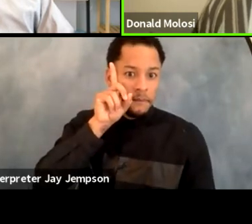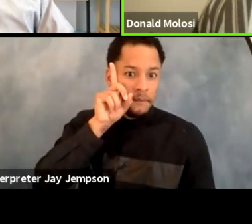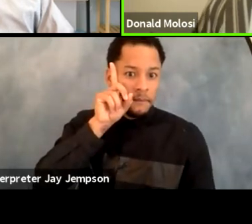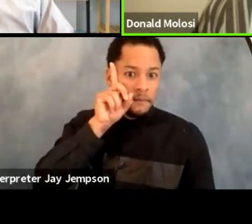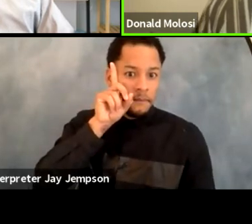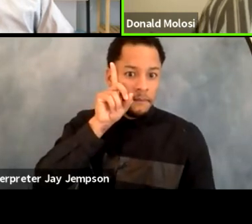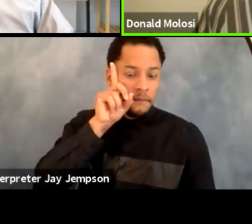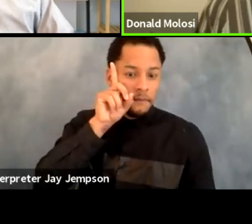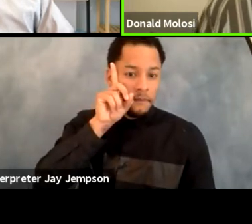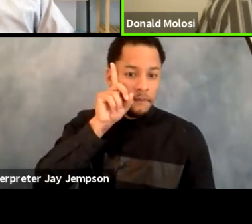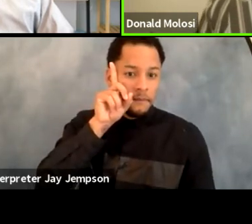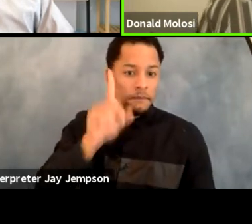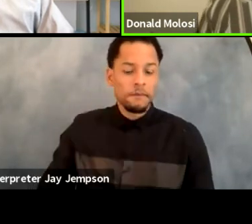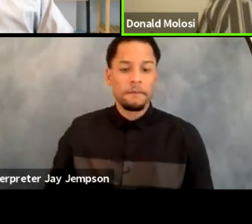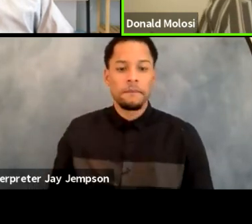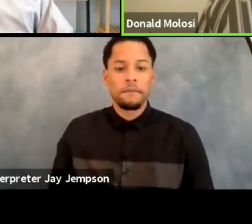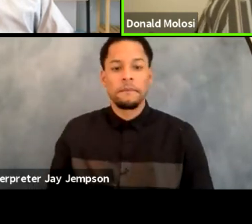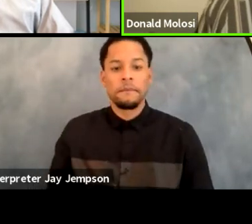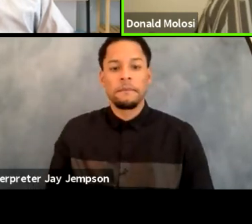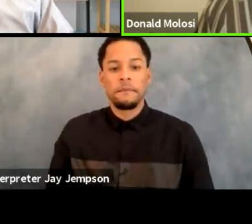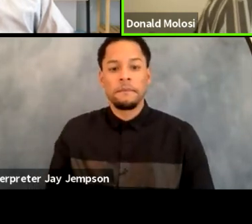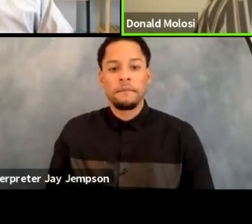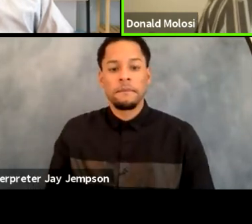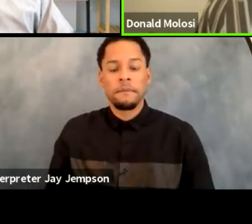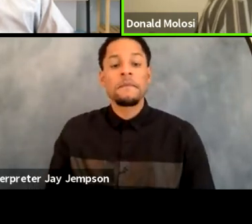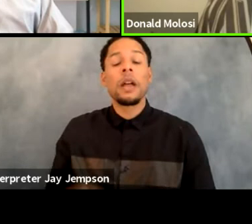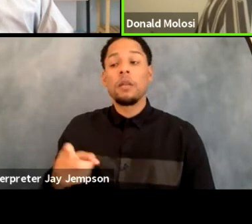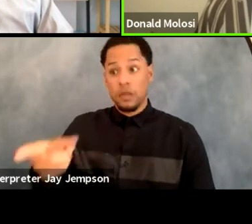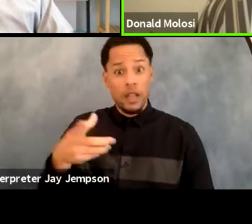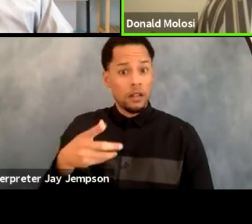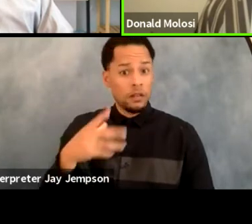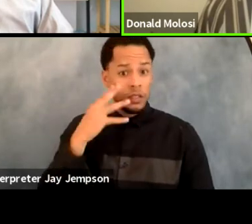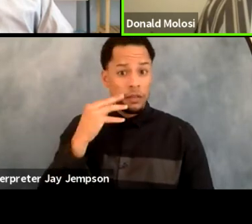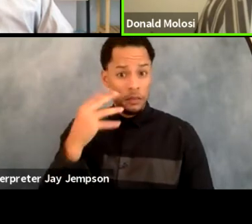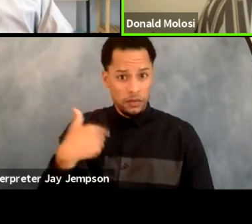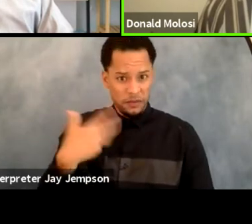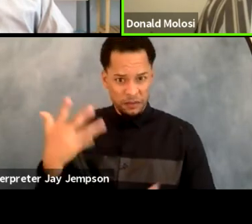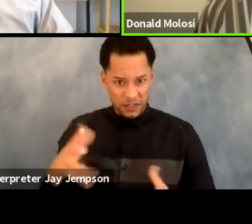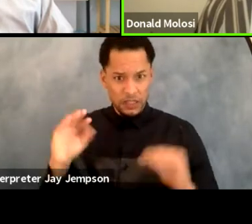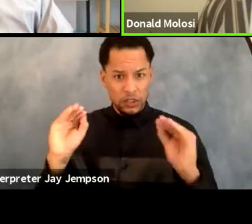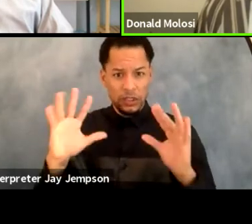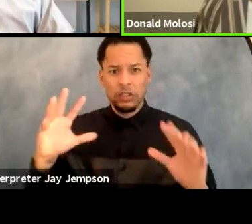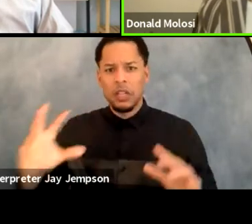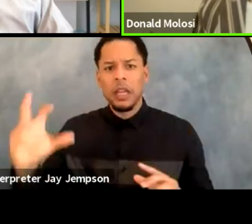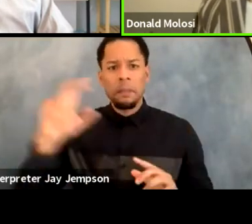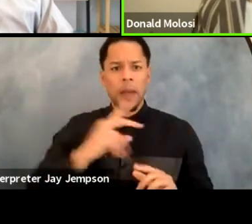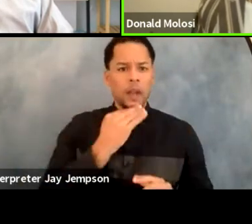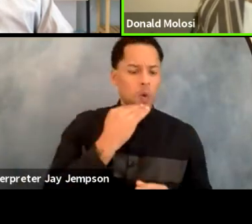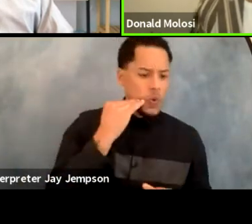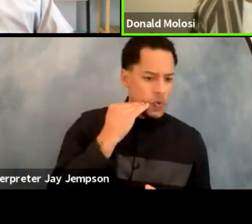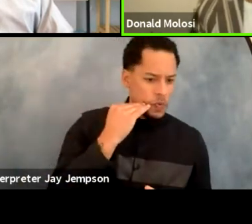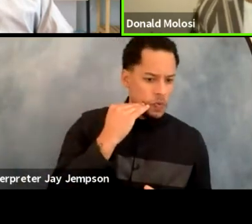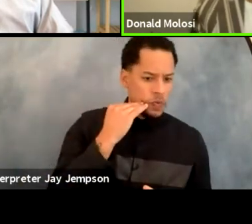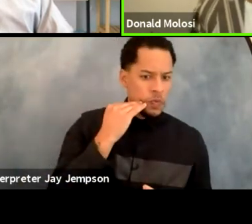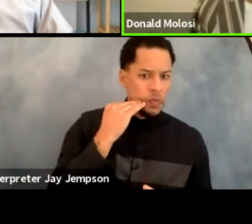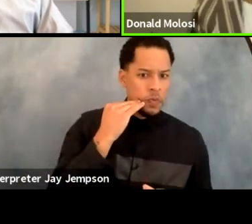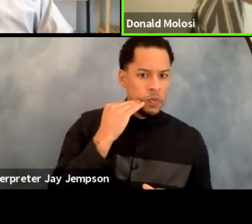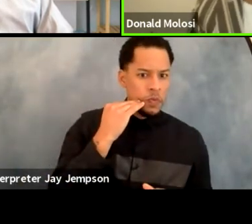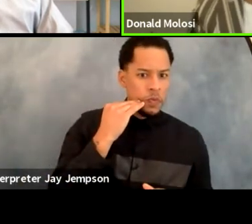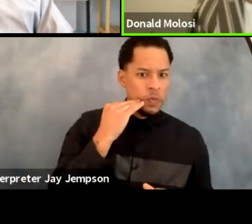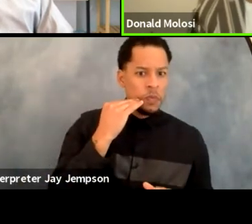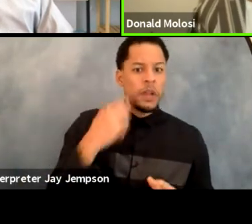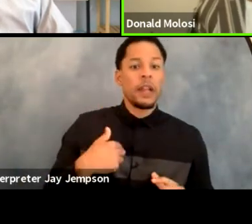challenge. And I came back from that experience, and I had already premiered that Ugandan play